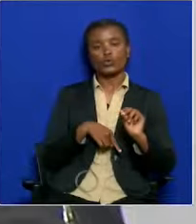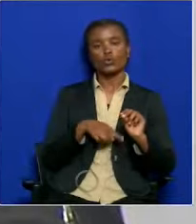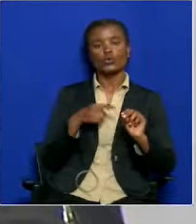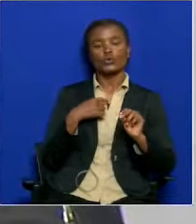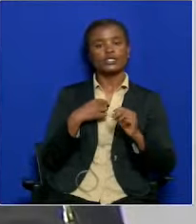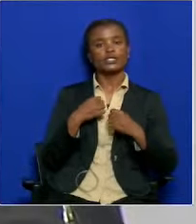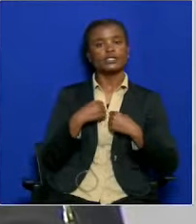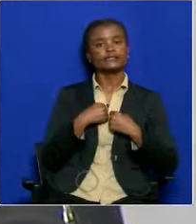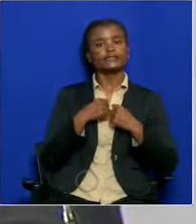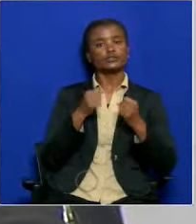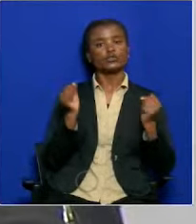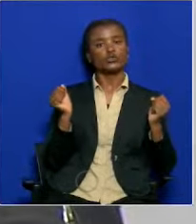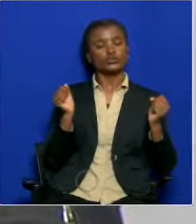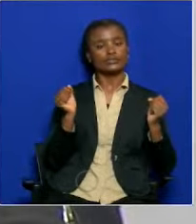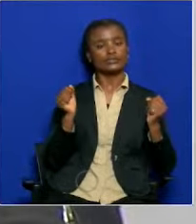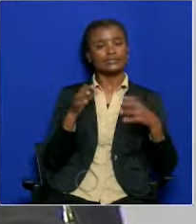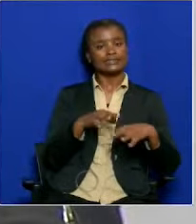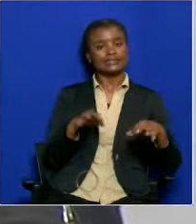gifts, not loans.